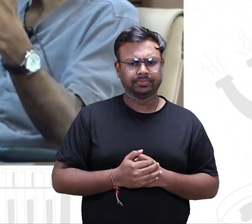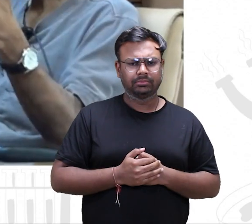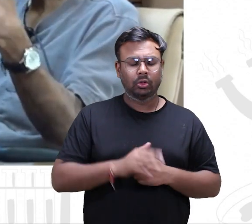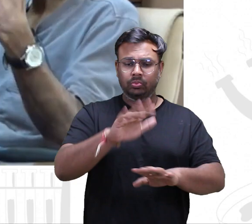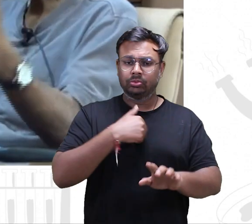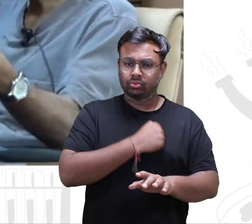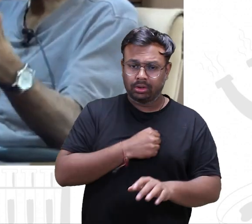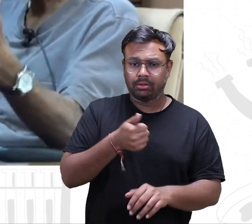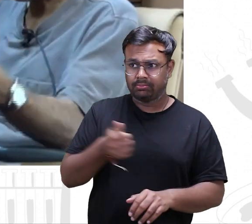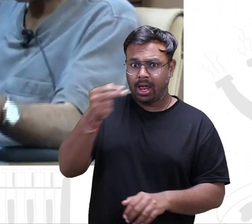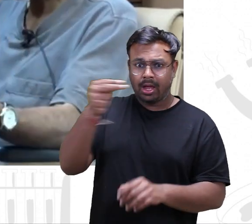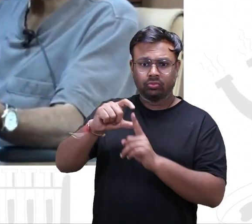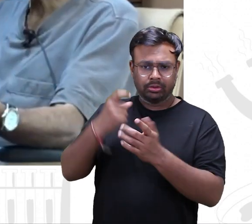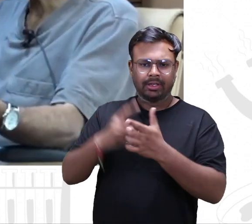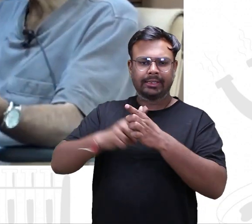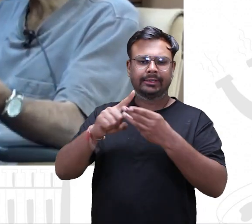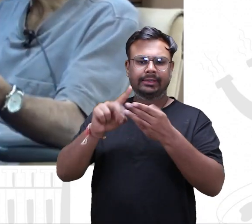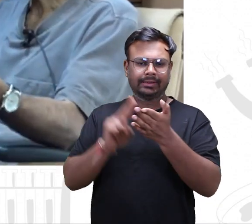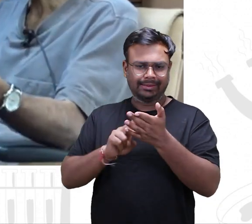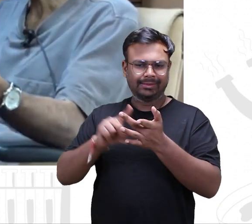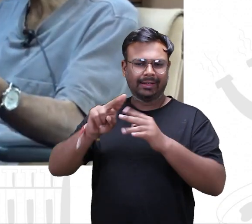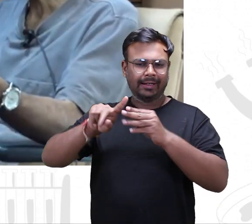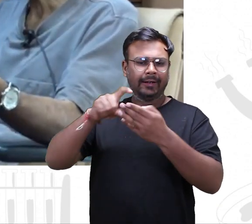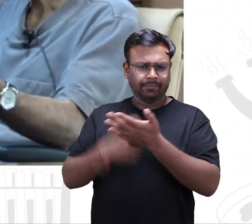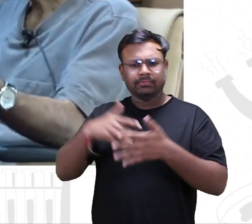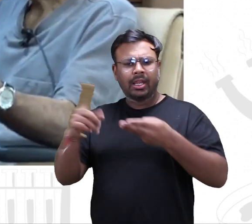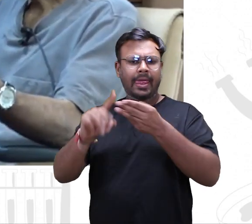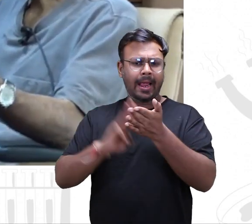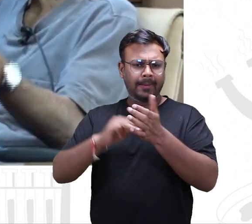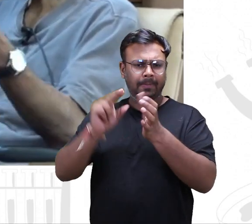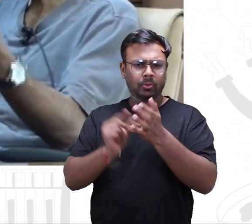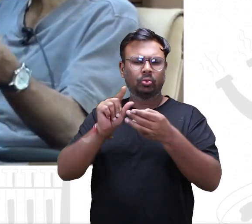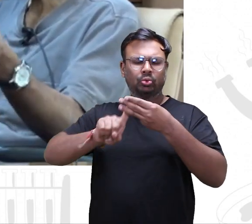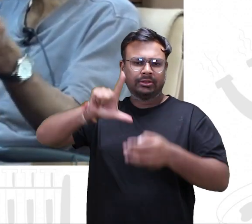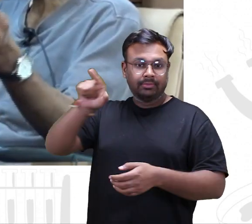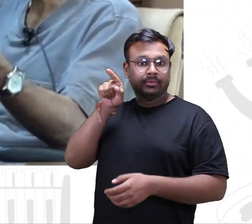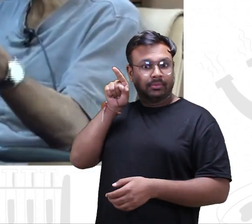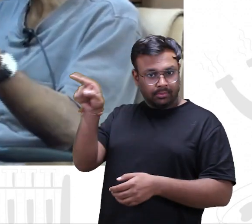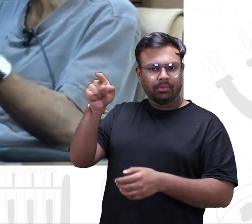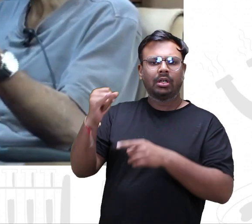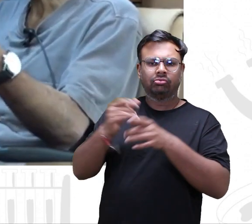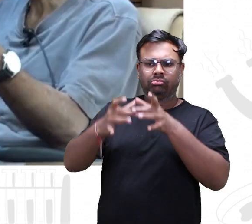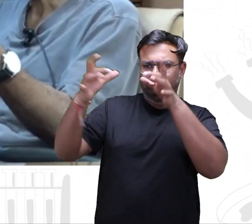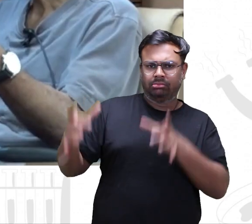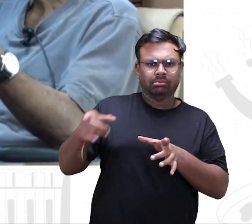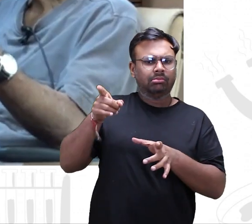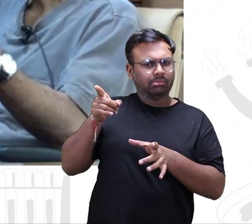institute, by Dr. Jennifer Doudna and Emmanuel Carpentier. And Jennifer Doudna's institute actually